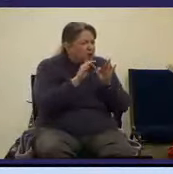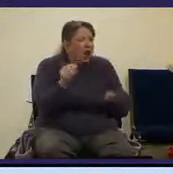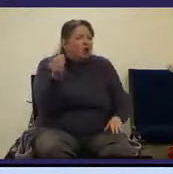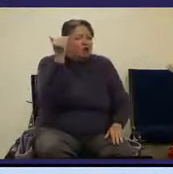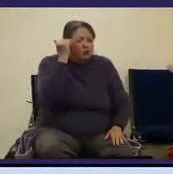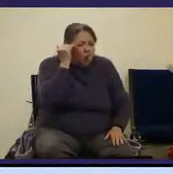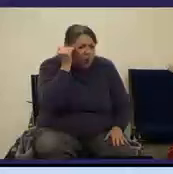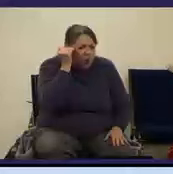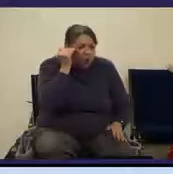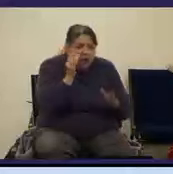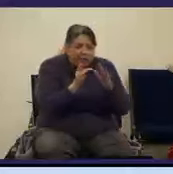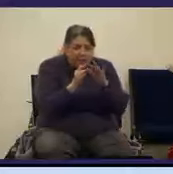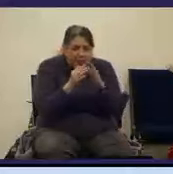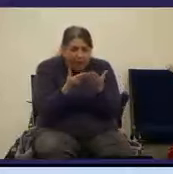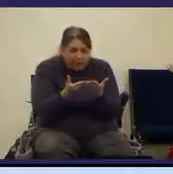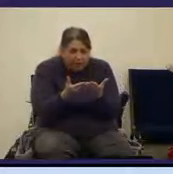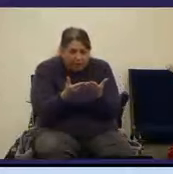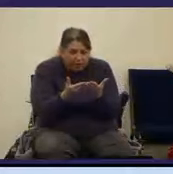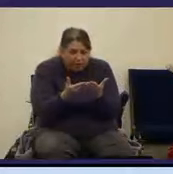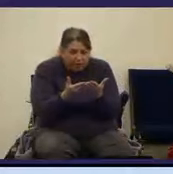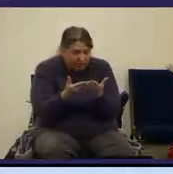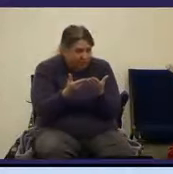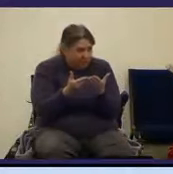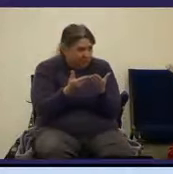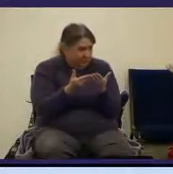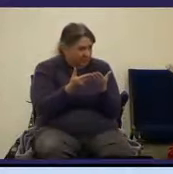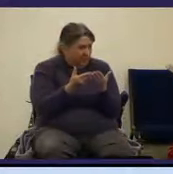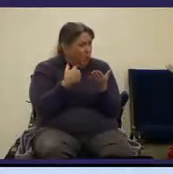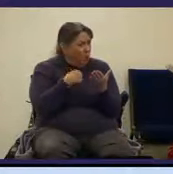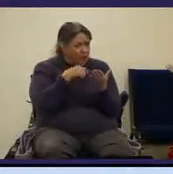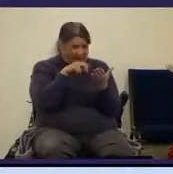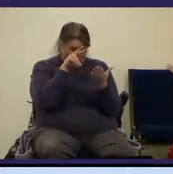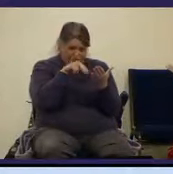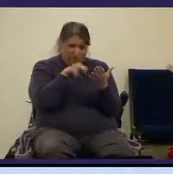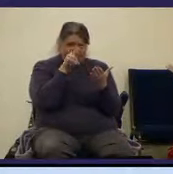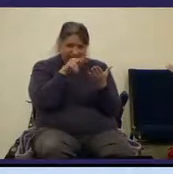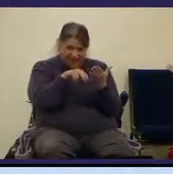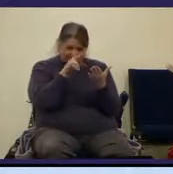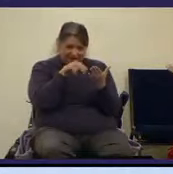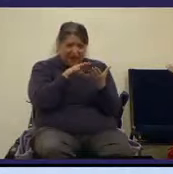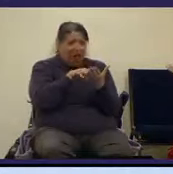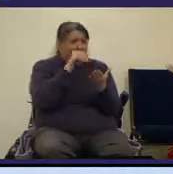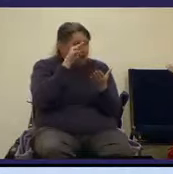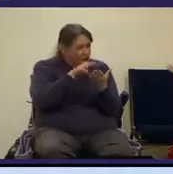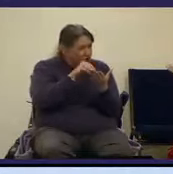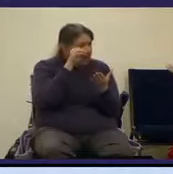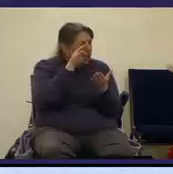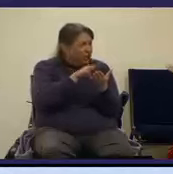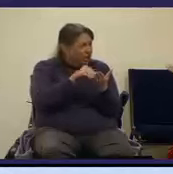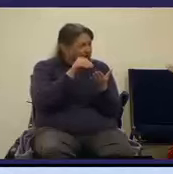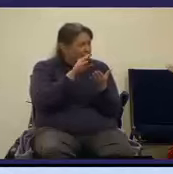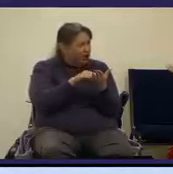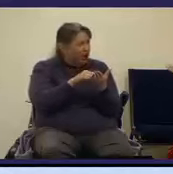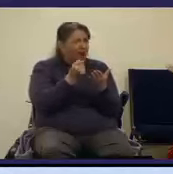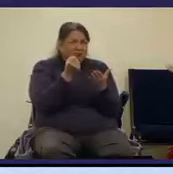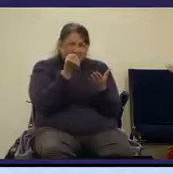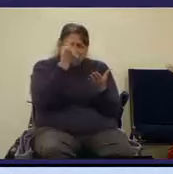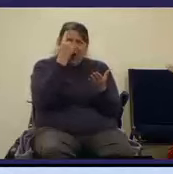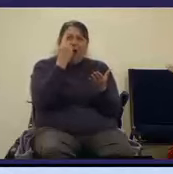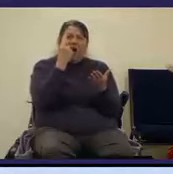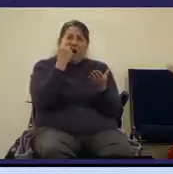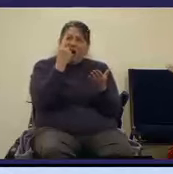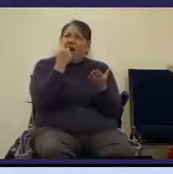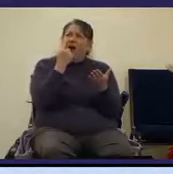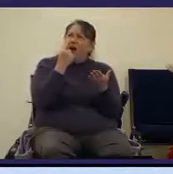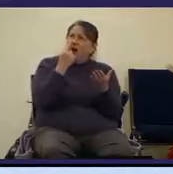is knowing his word, reading his word, memorizing his word, claiming his word,